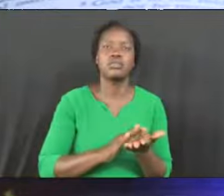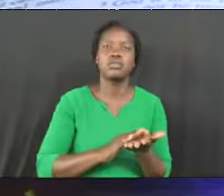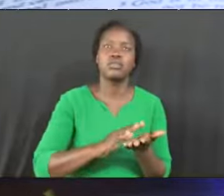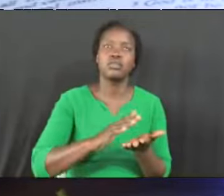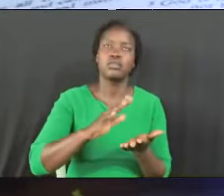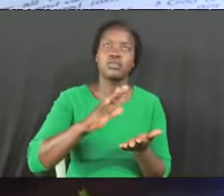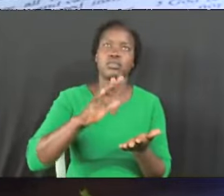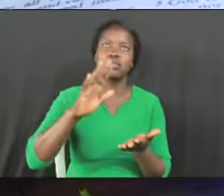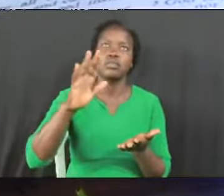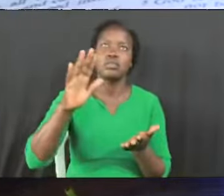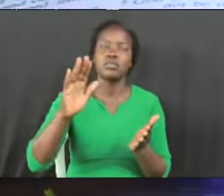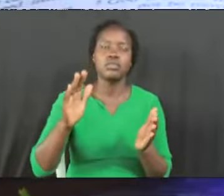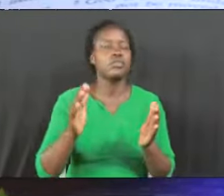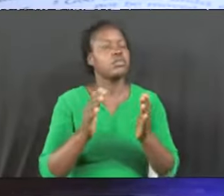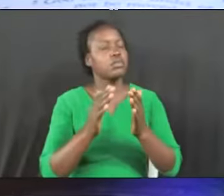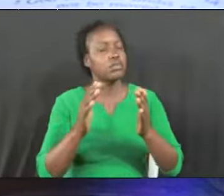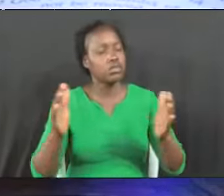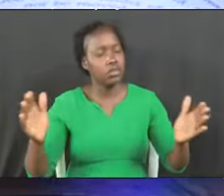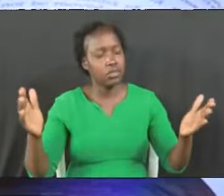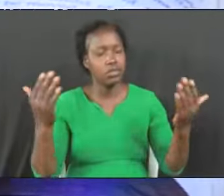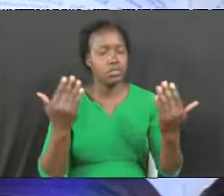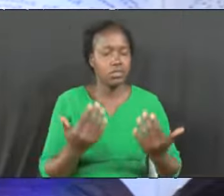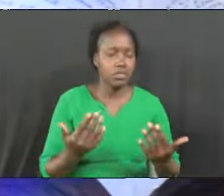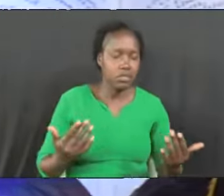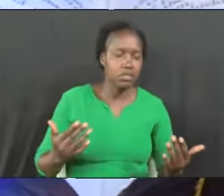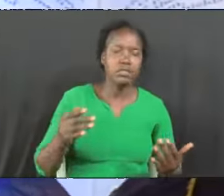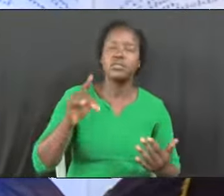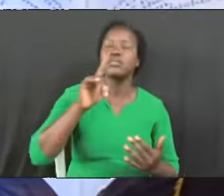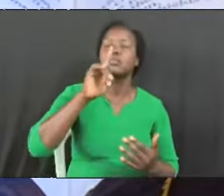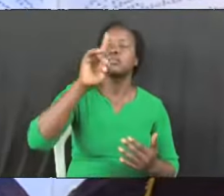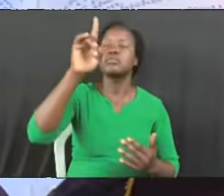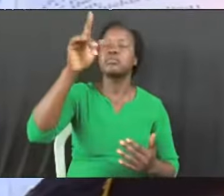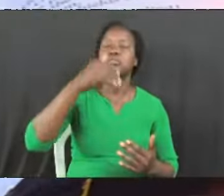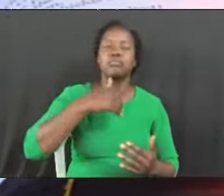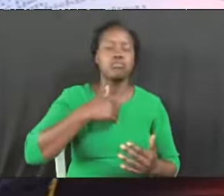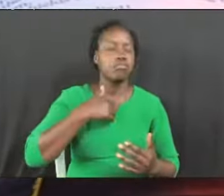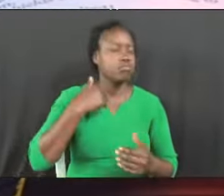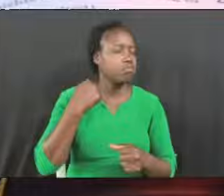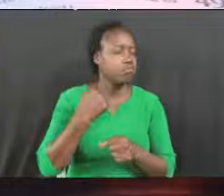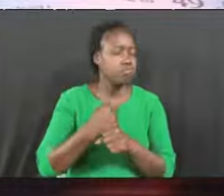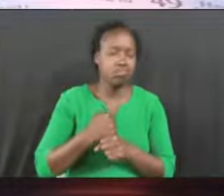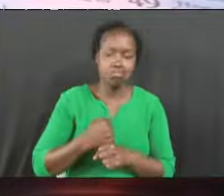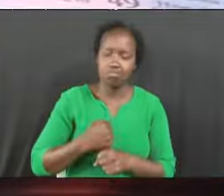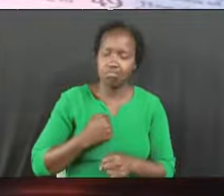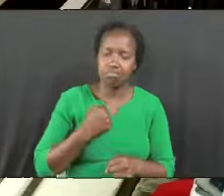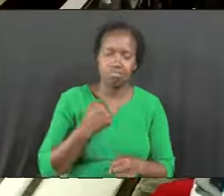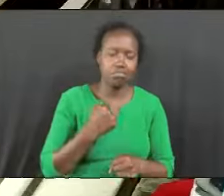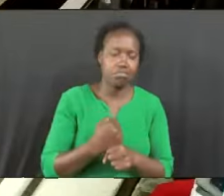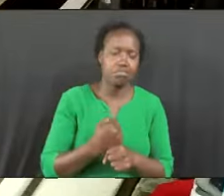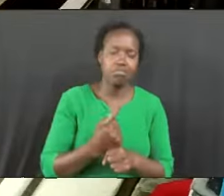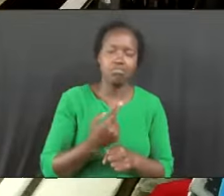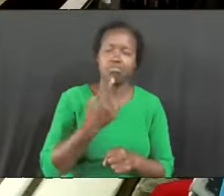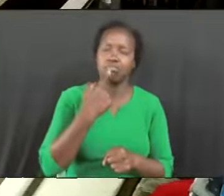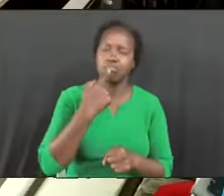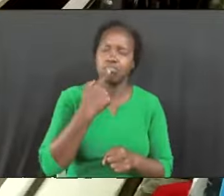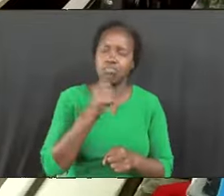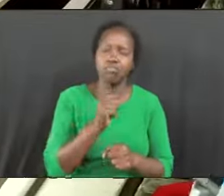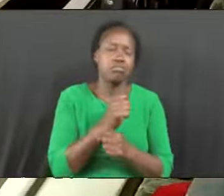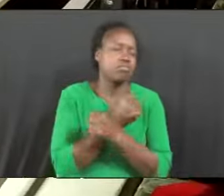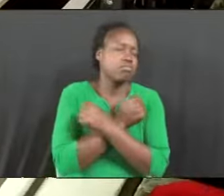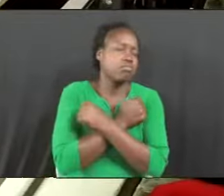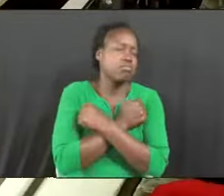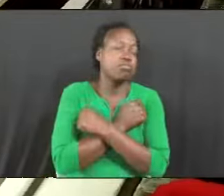be the glory, great things He has done.